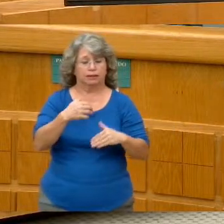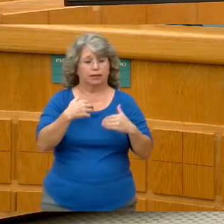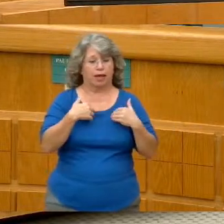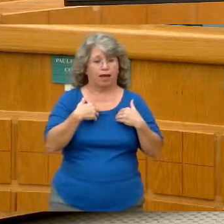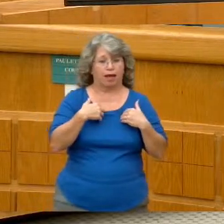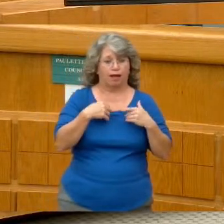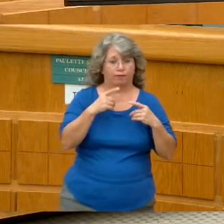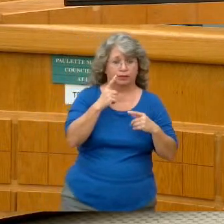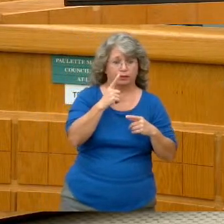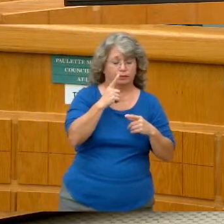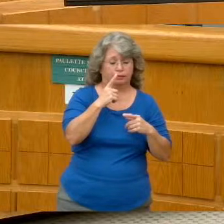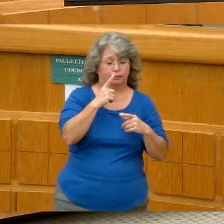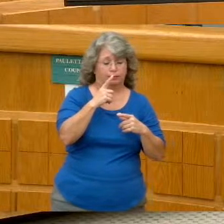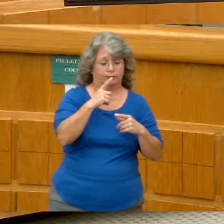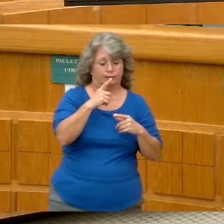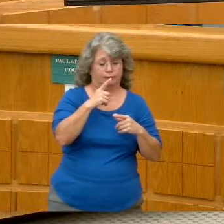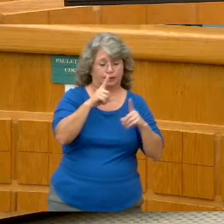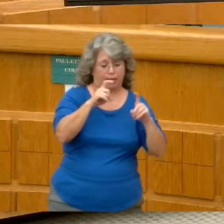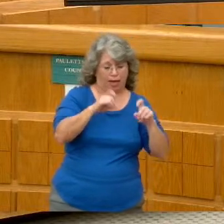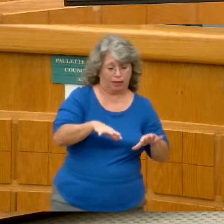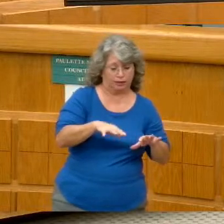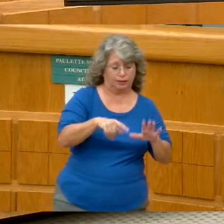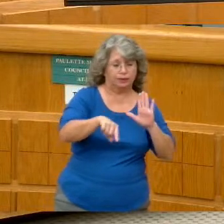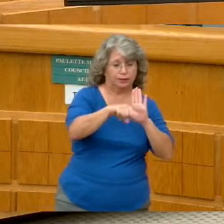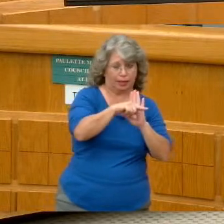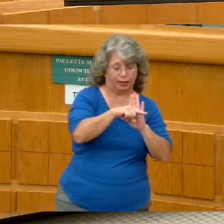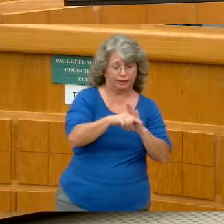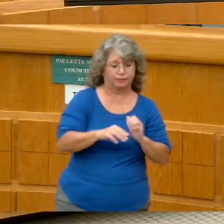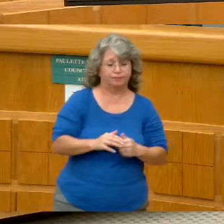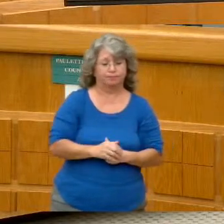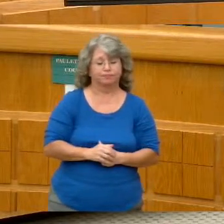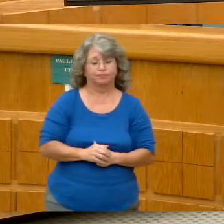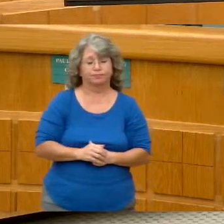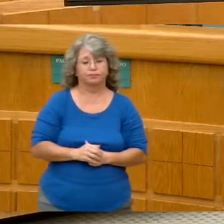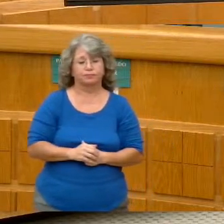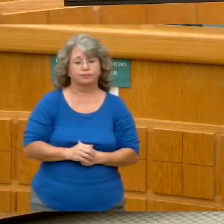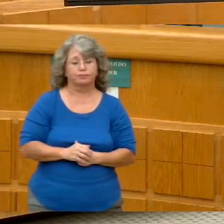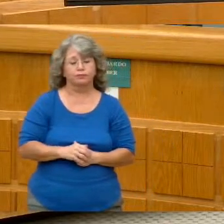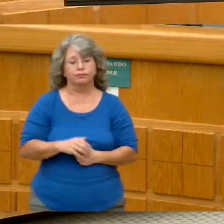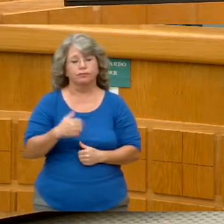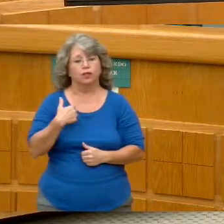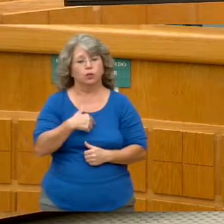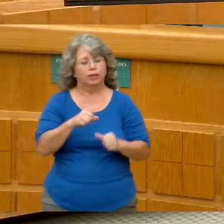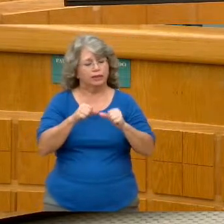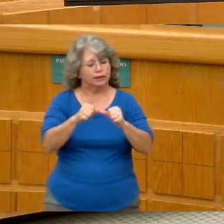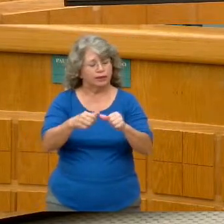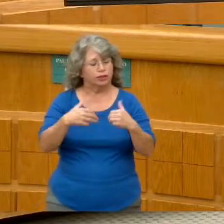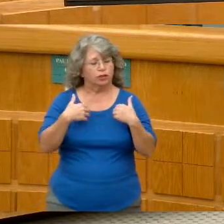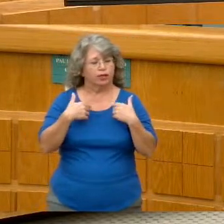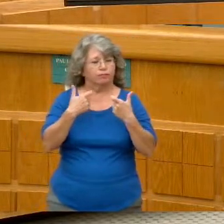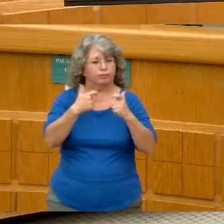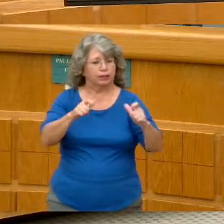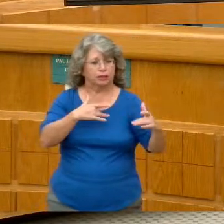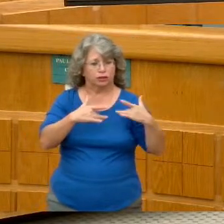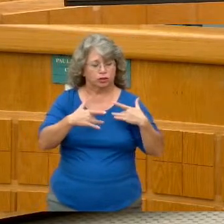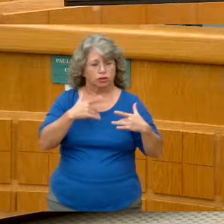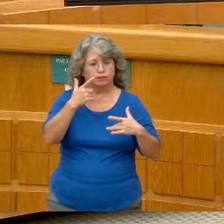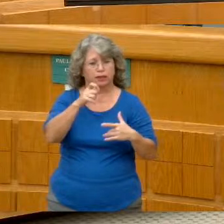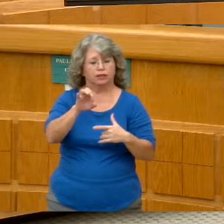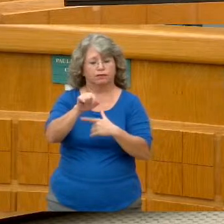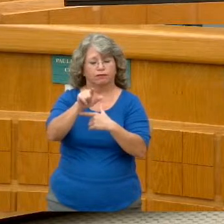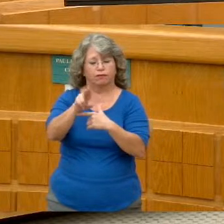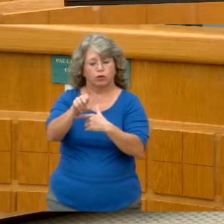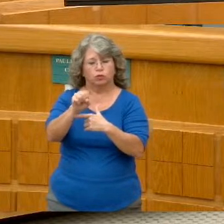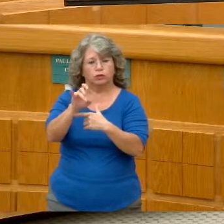vulnerable population continues to be a major public health concern, especially as flu season is coming up October